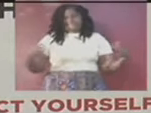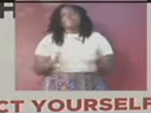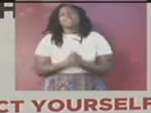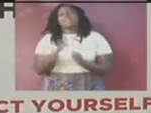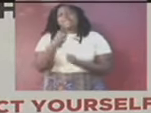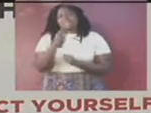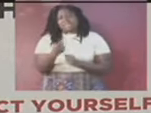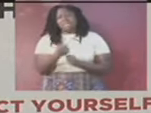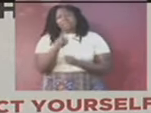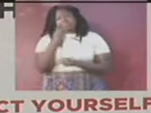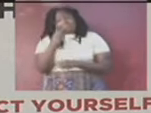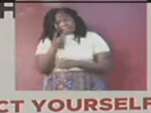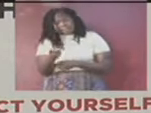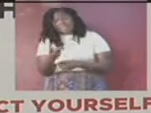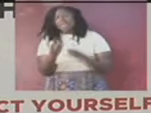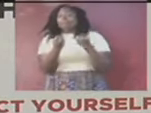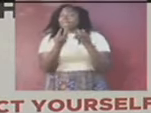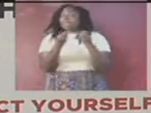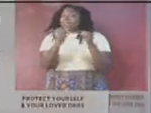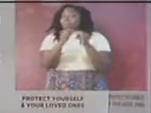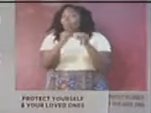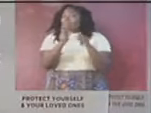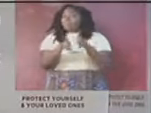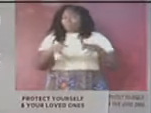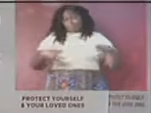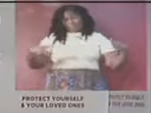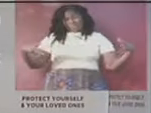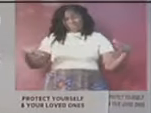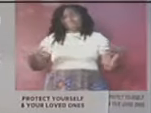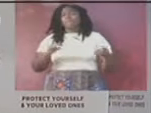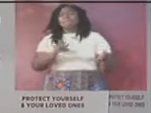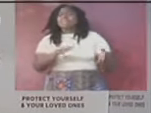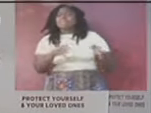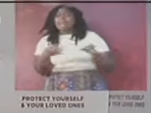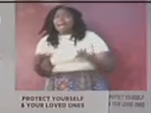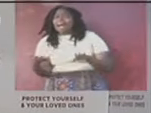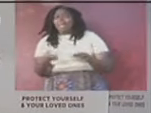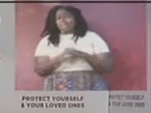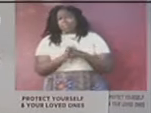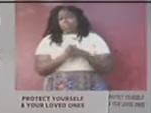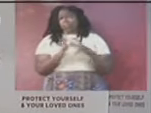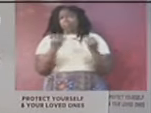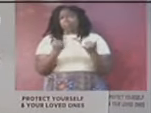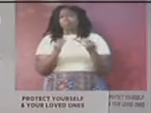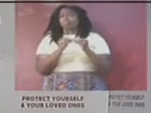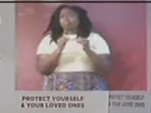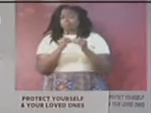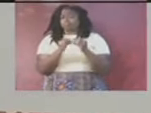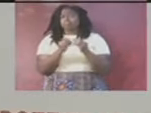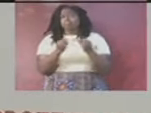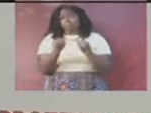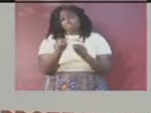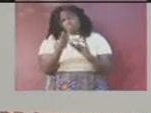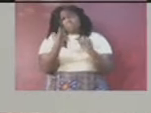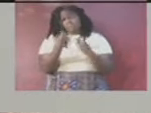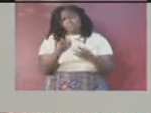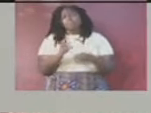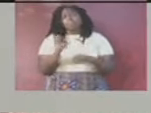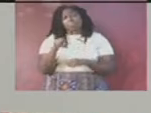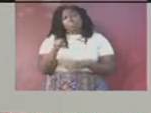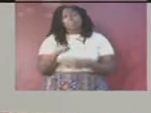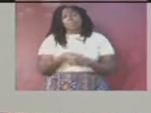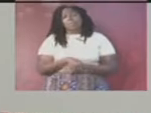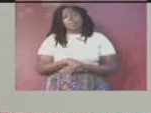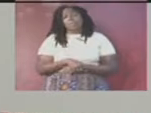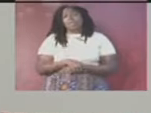the overweight and the obese. Yeah. Yes, CMO? So obesity was included from our side as not an NCD, but as a risk factor